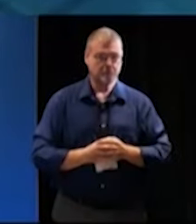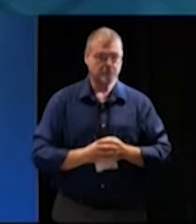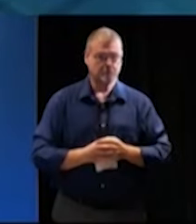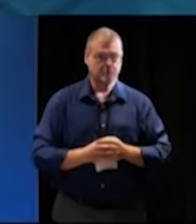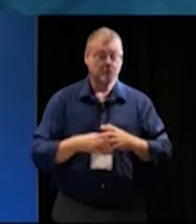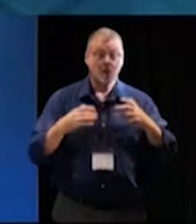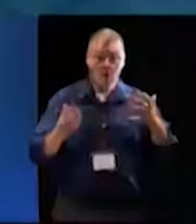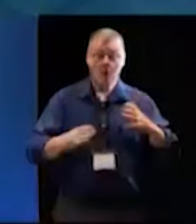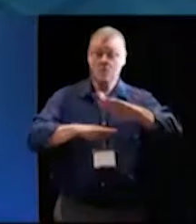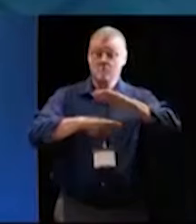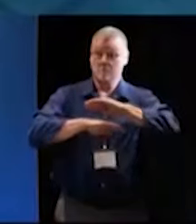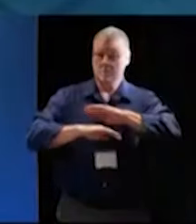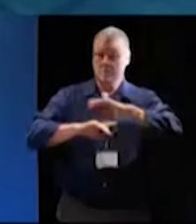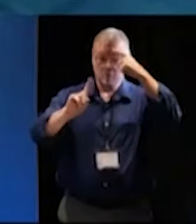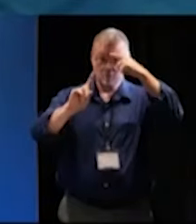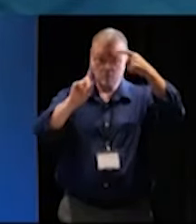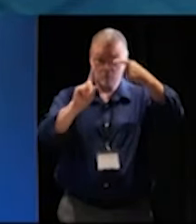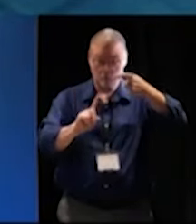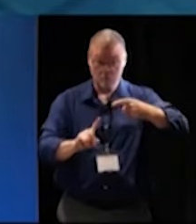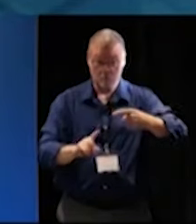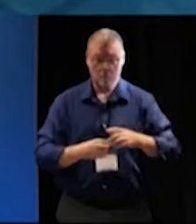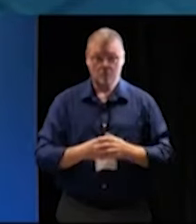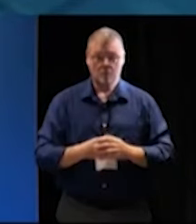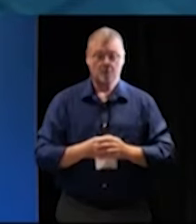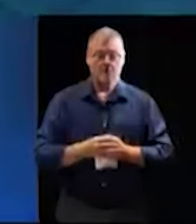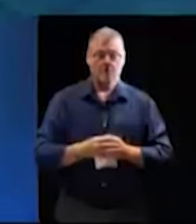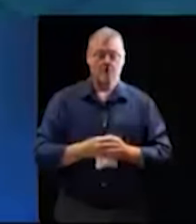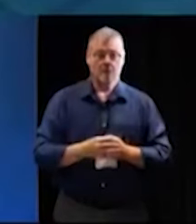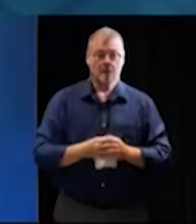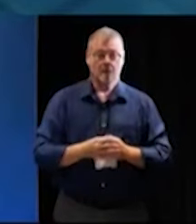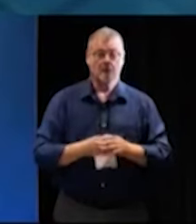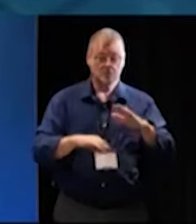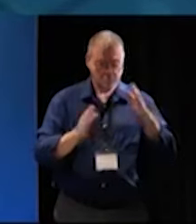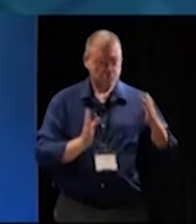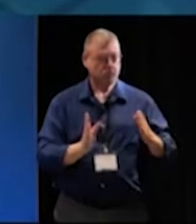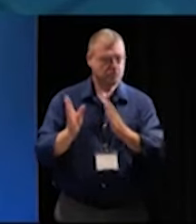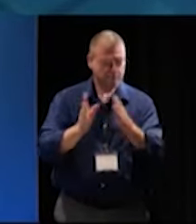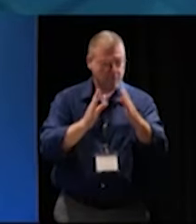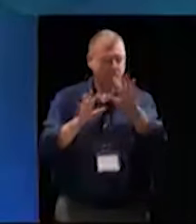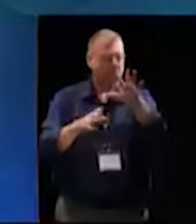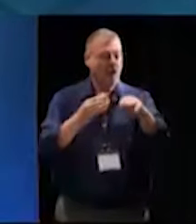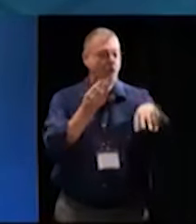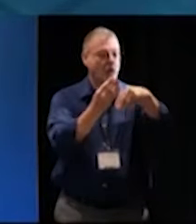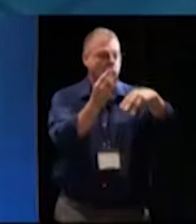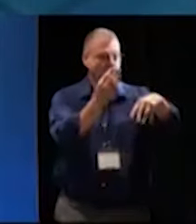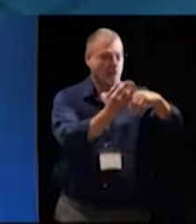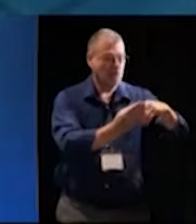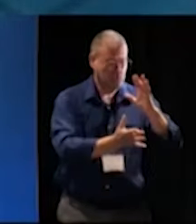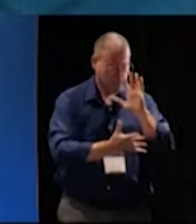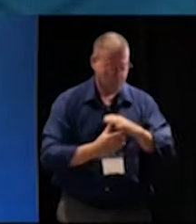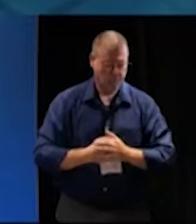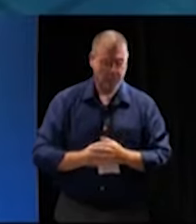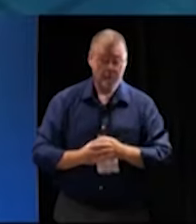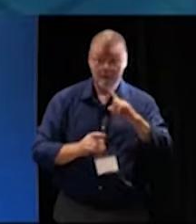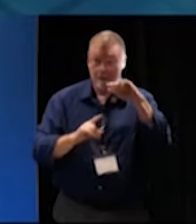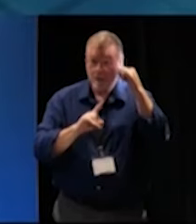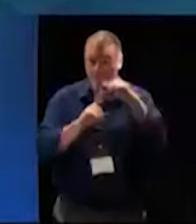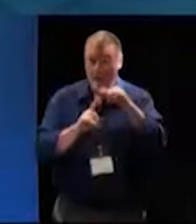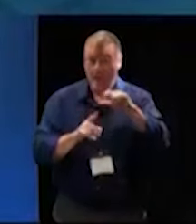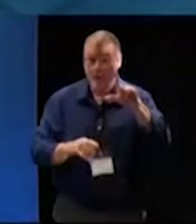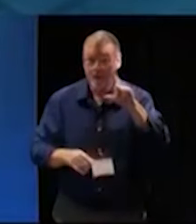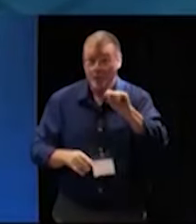to meet those goals, we're on a path. And then we had a few setbacks. Anybody remember